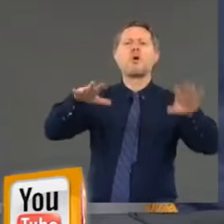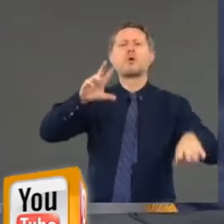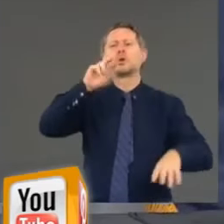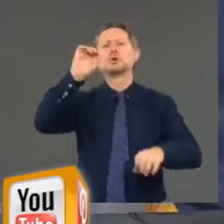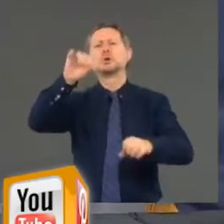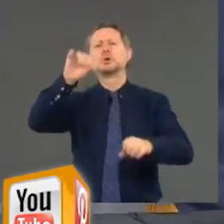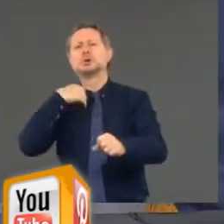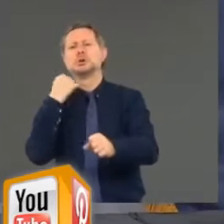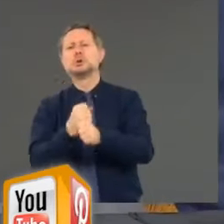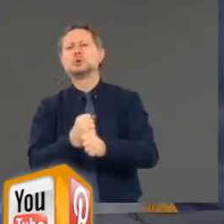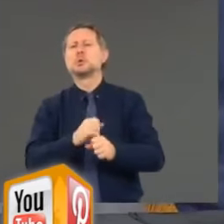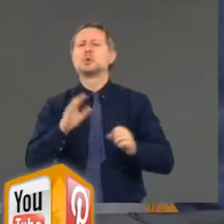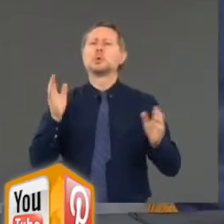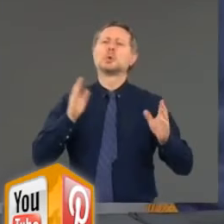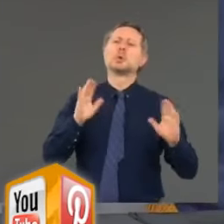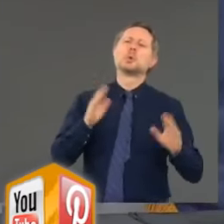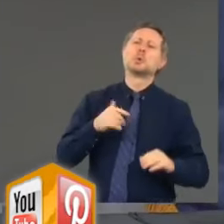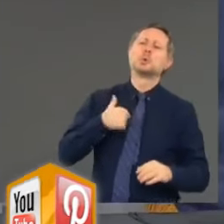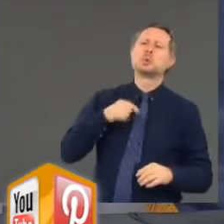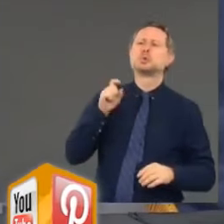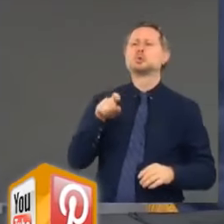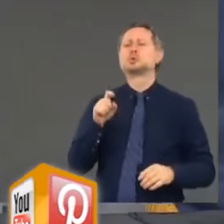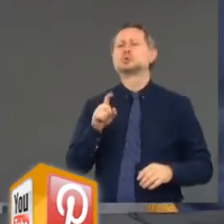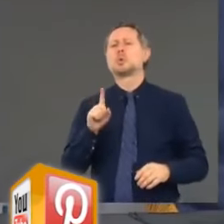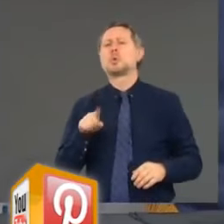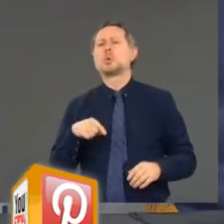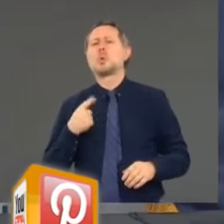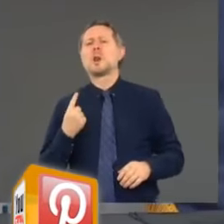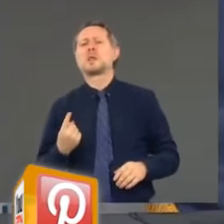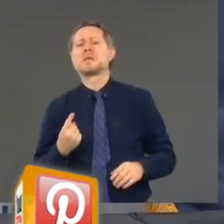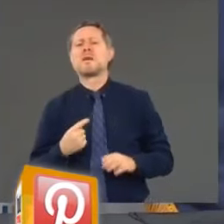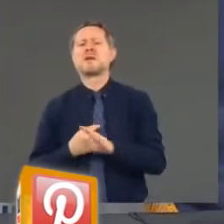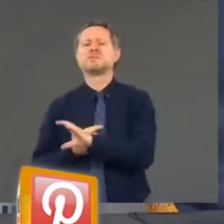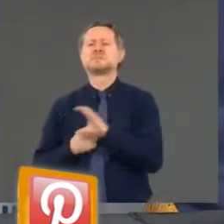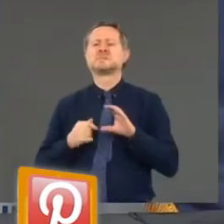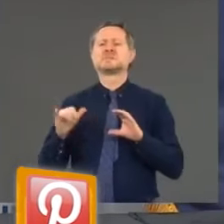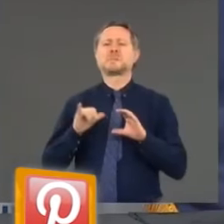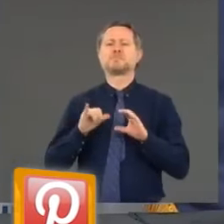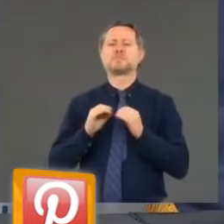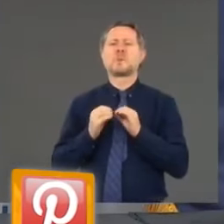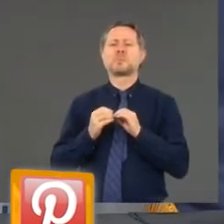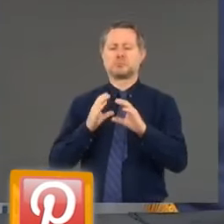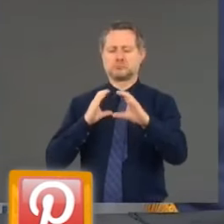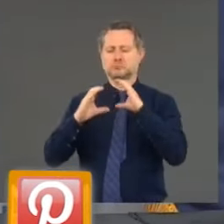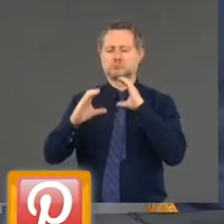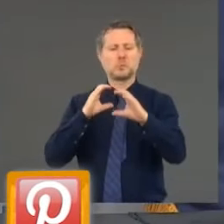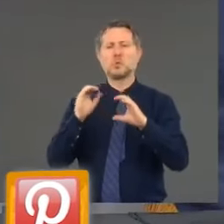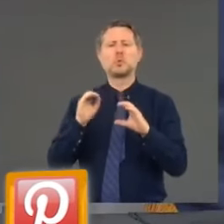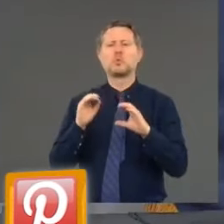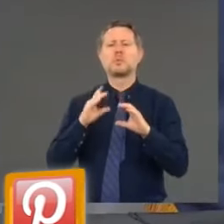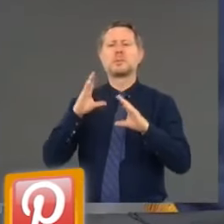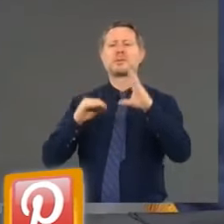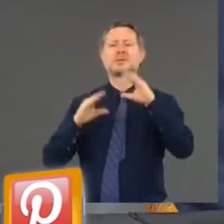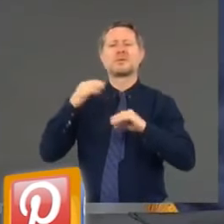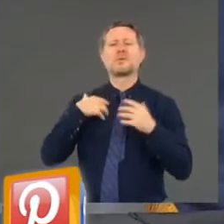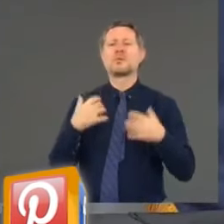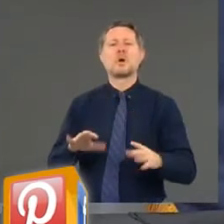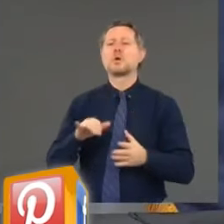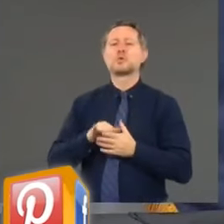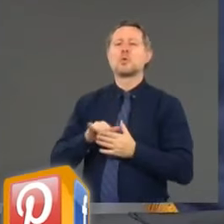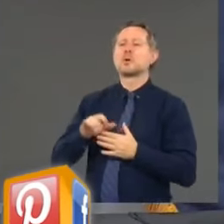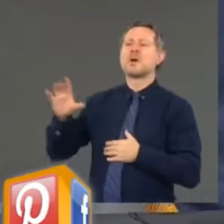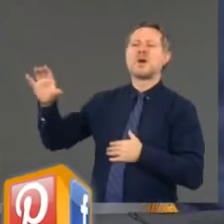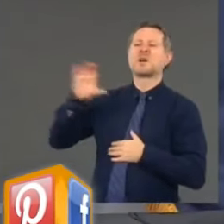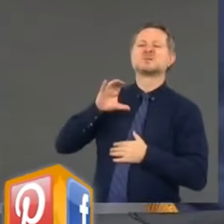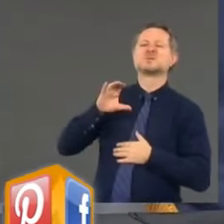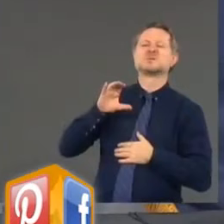should only take out what we put in. We don't want any handouts from New York. We don't want any